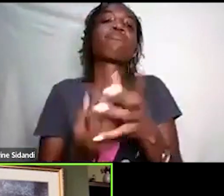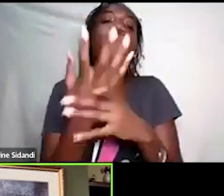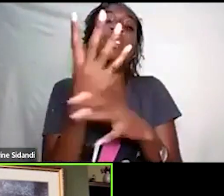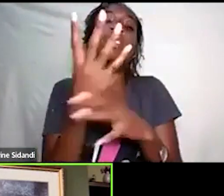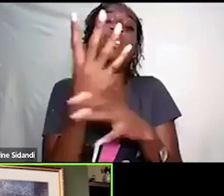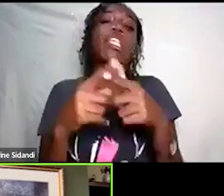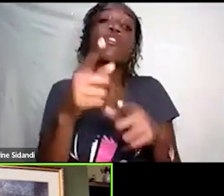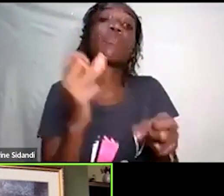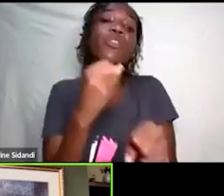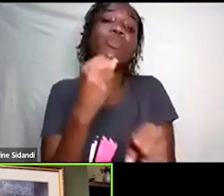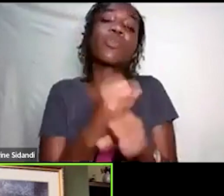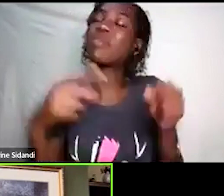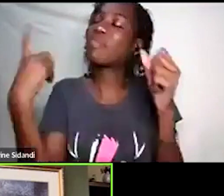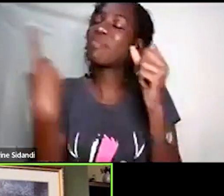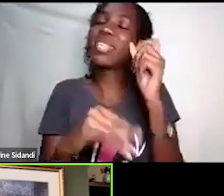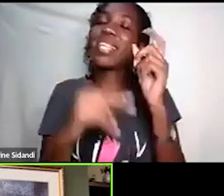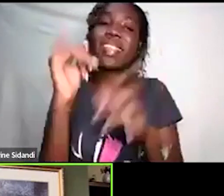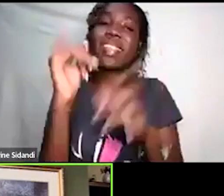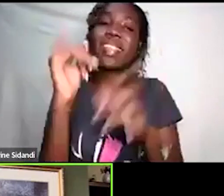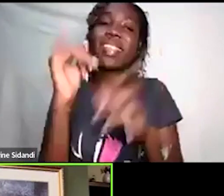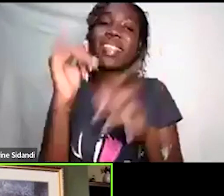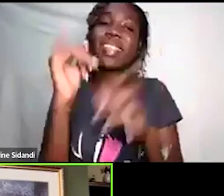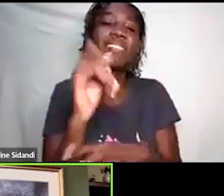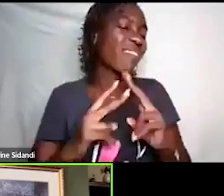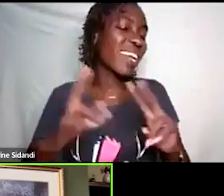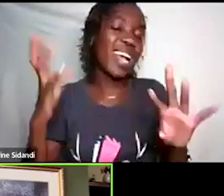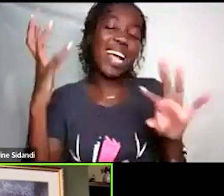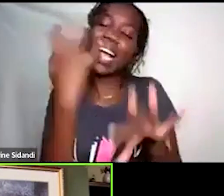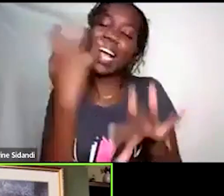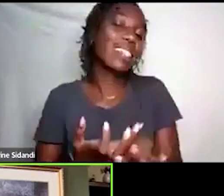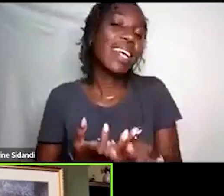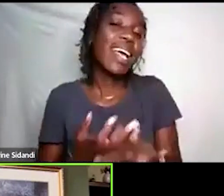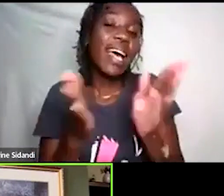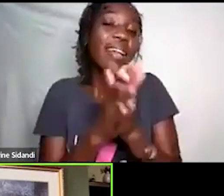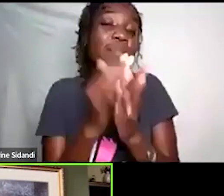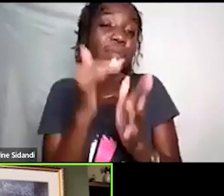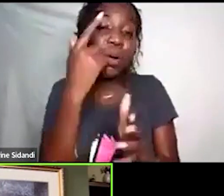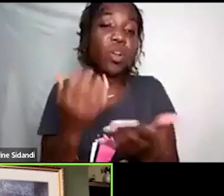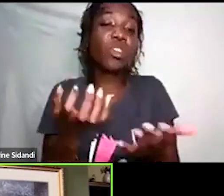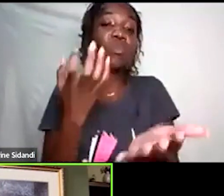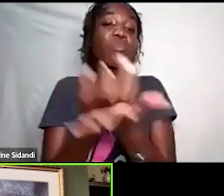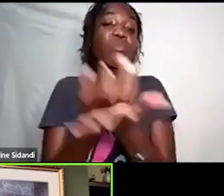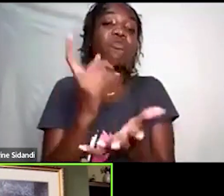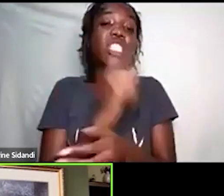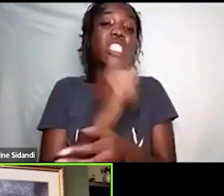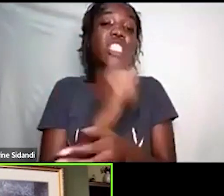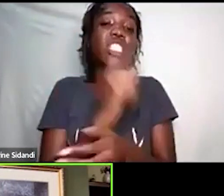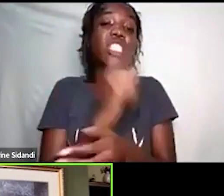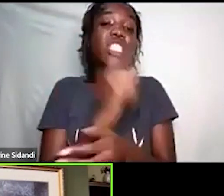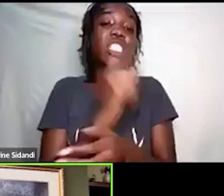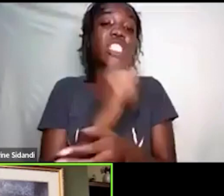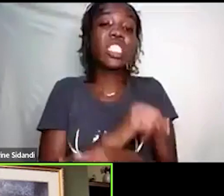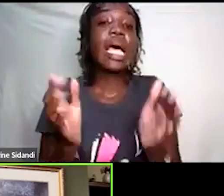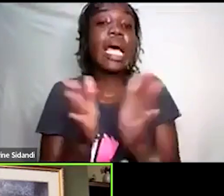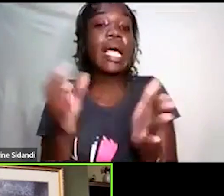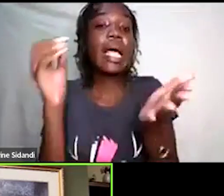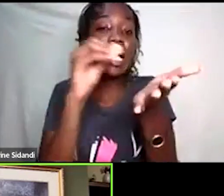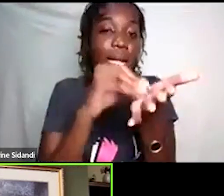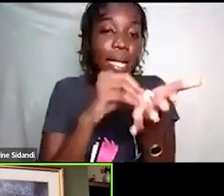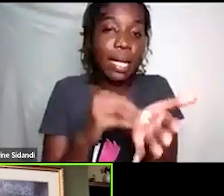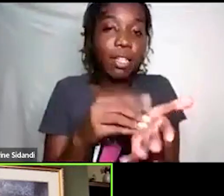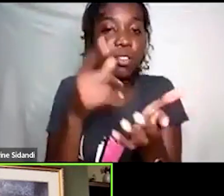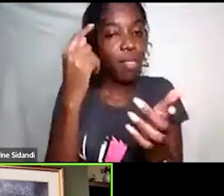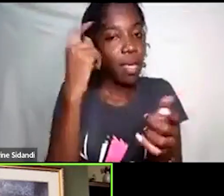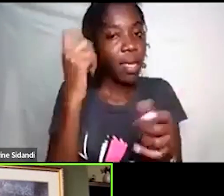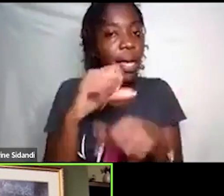difficult, and because it has been proven. So again, think about it, think about the results, think about your future.